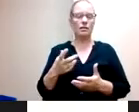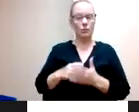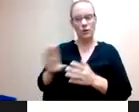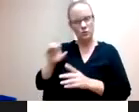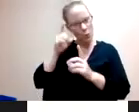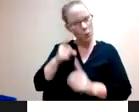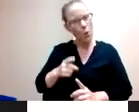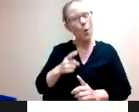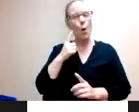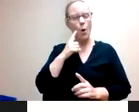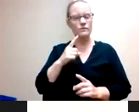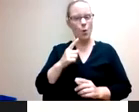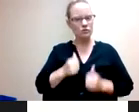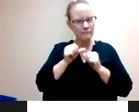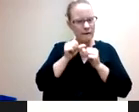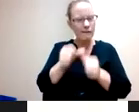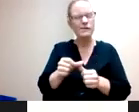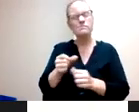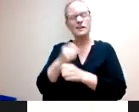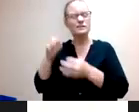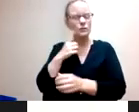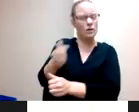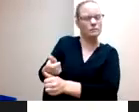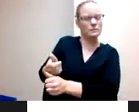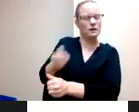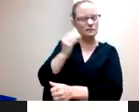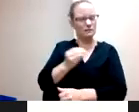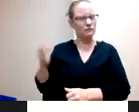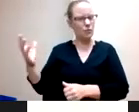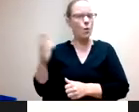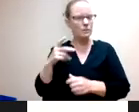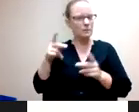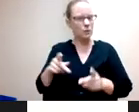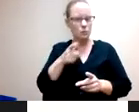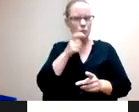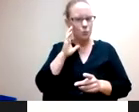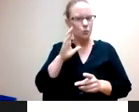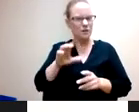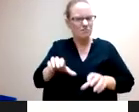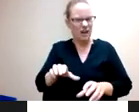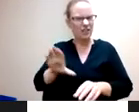cetera, so that they can make that decision. Let's go to a form. Next slide.